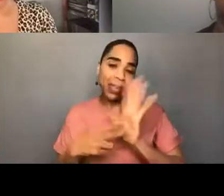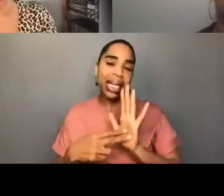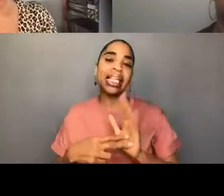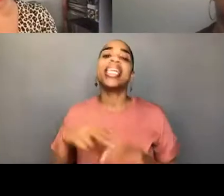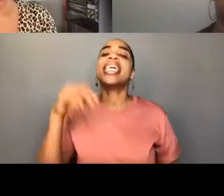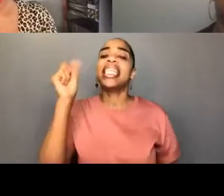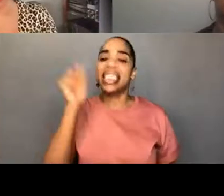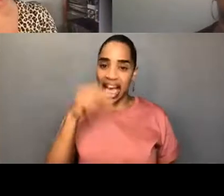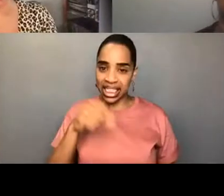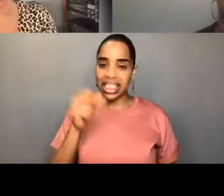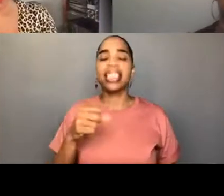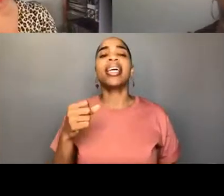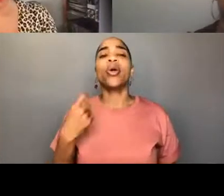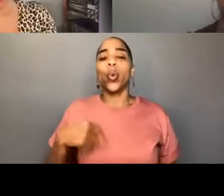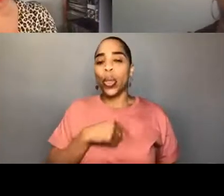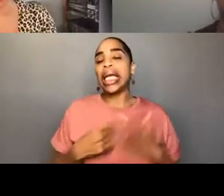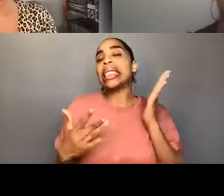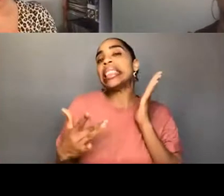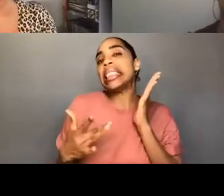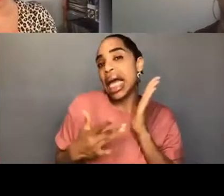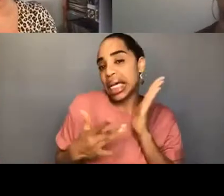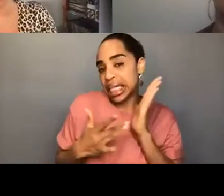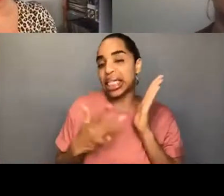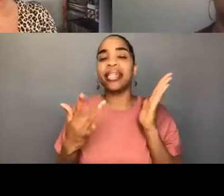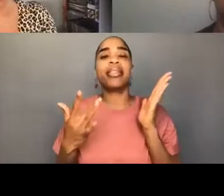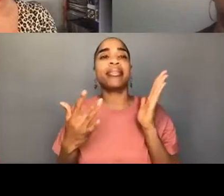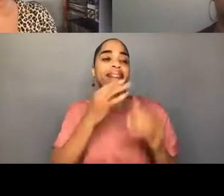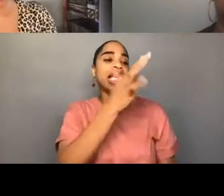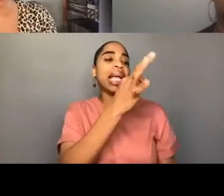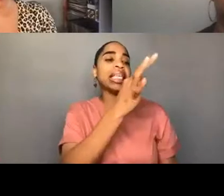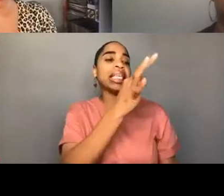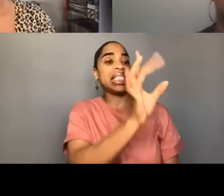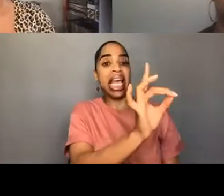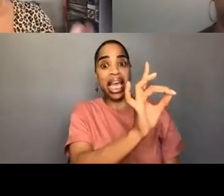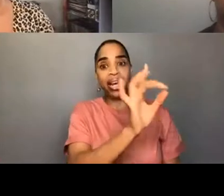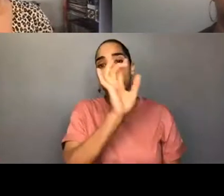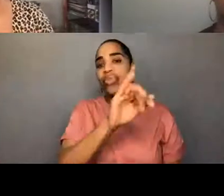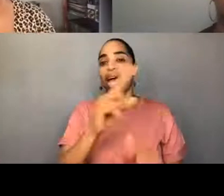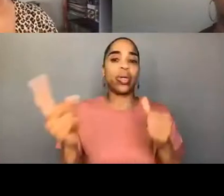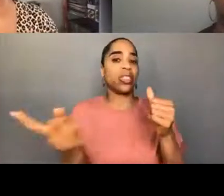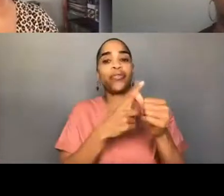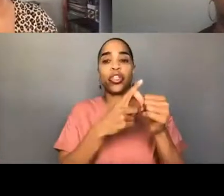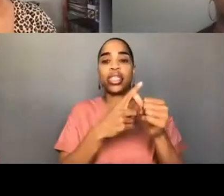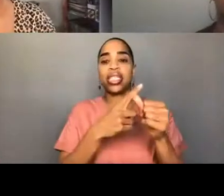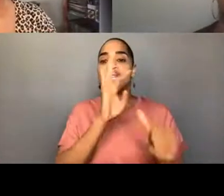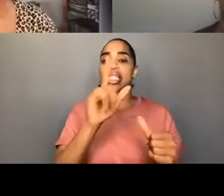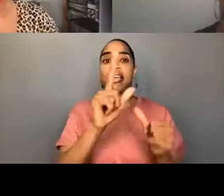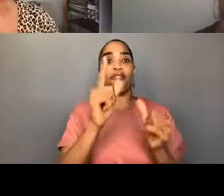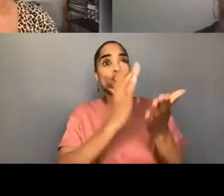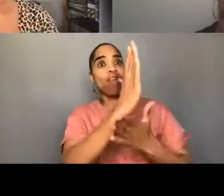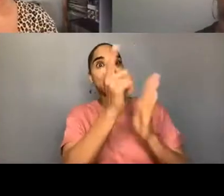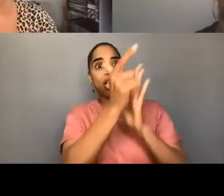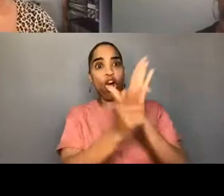we ostensibly have now, beginning, 1968 is when the first great civil rights legislation was